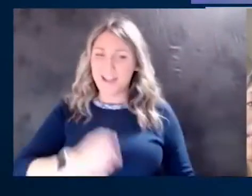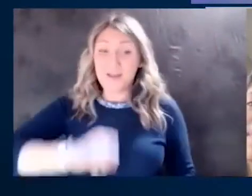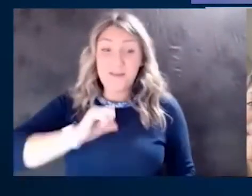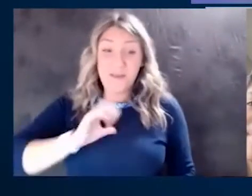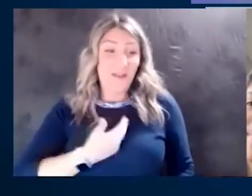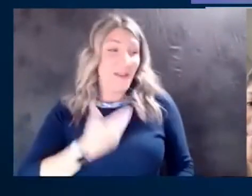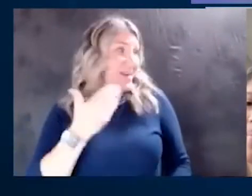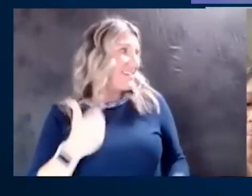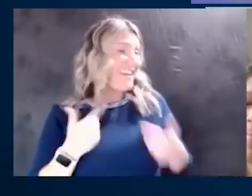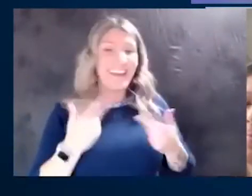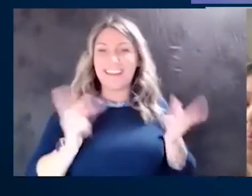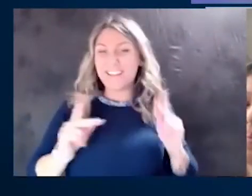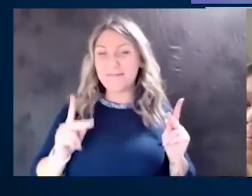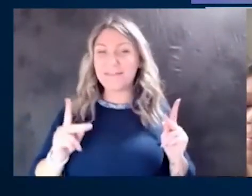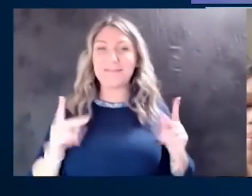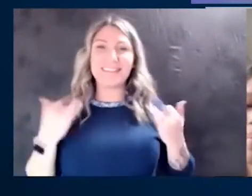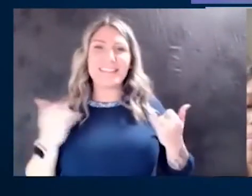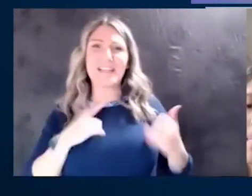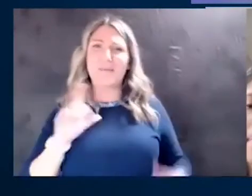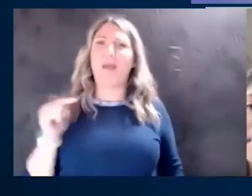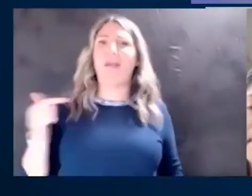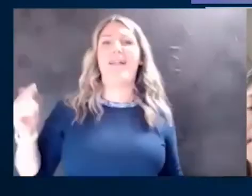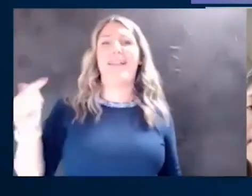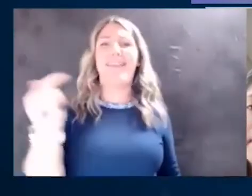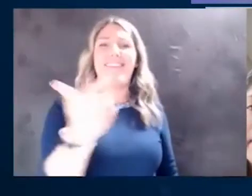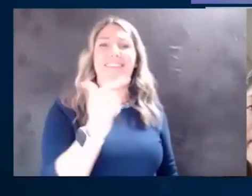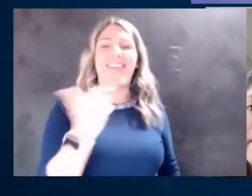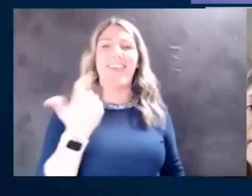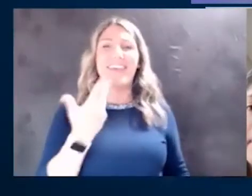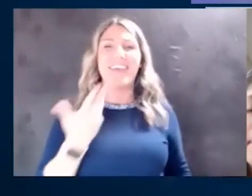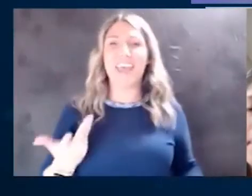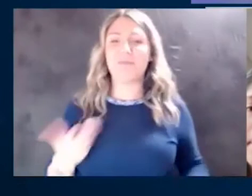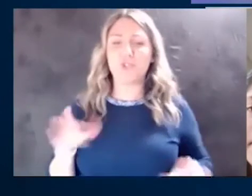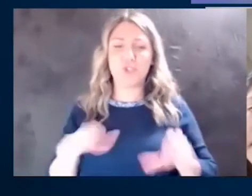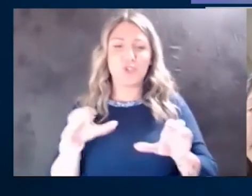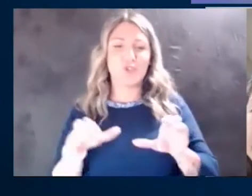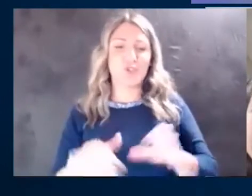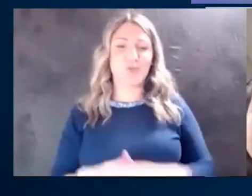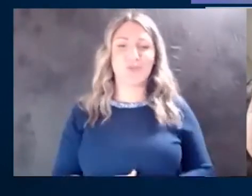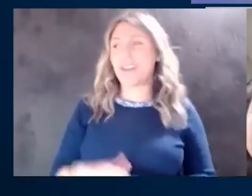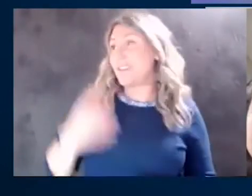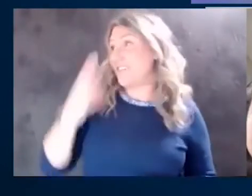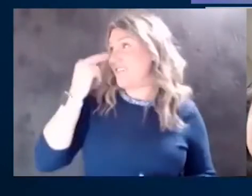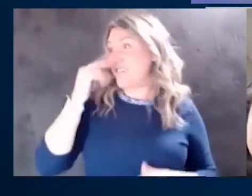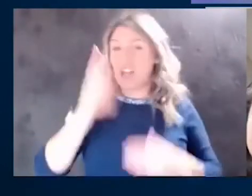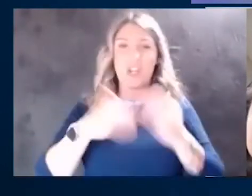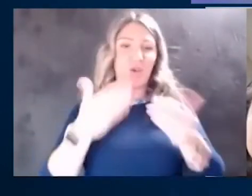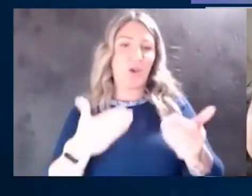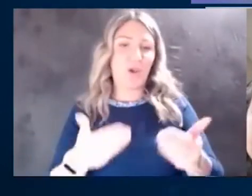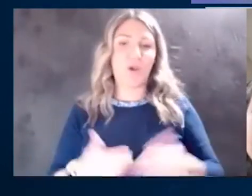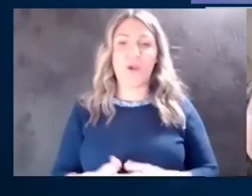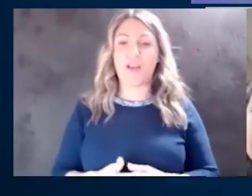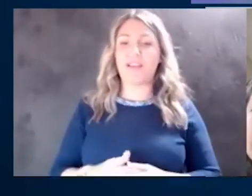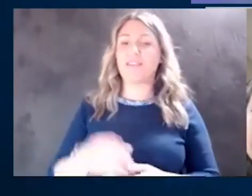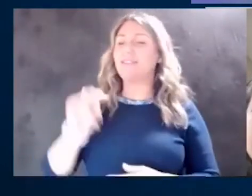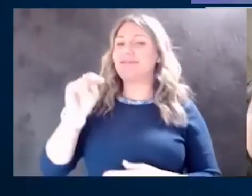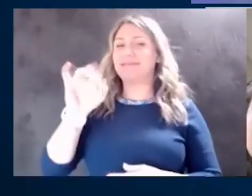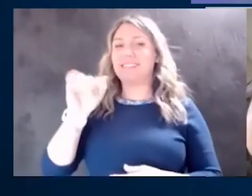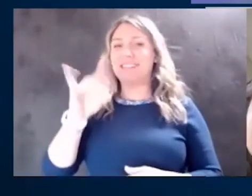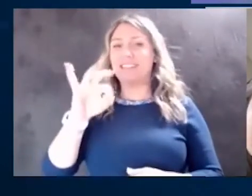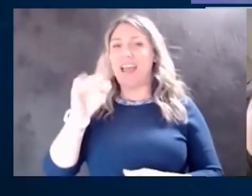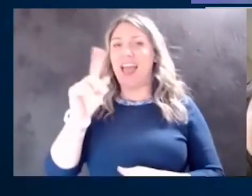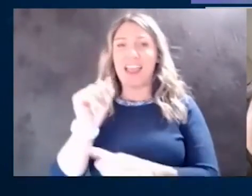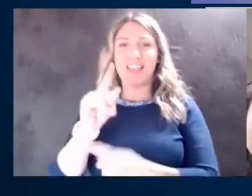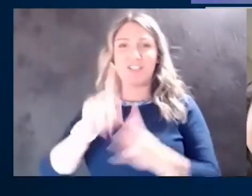I'm just going to go around the horn here, and I'm going to do it kind of in a funny order. Natalia, I want to start with you. Final